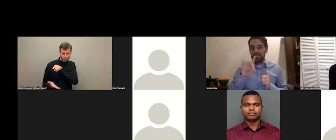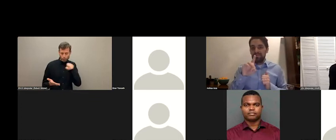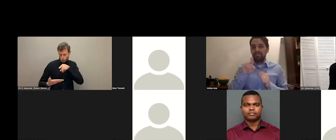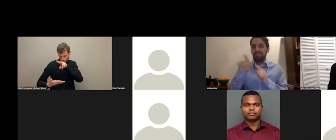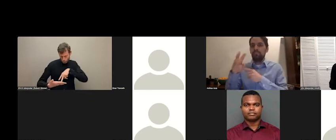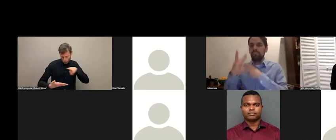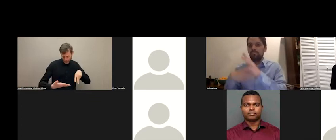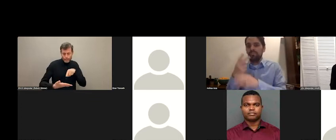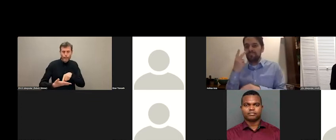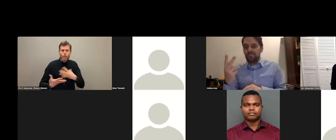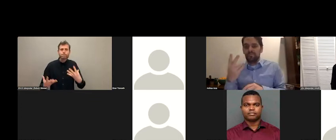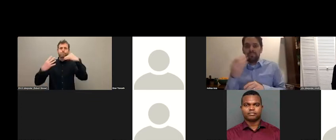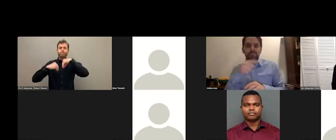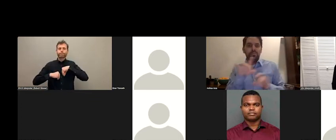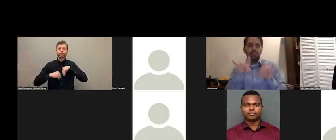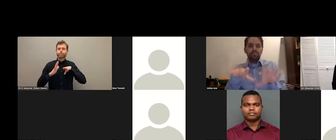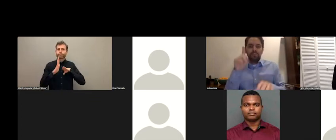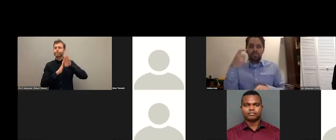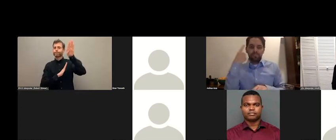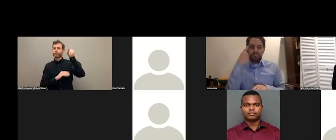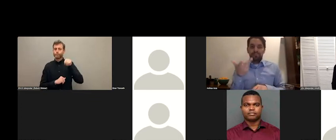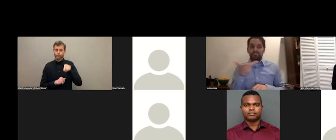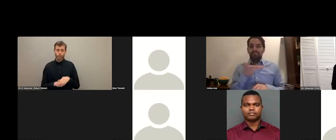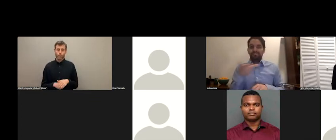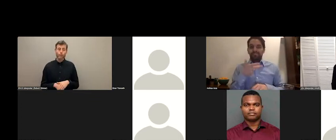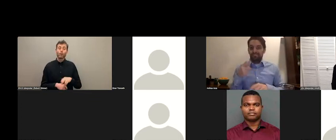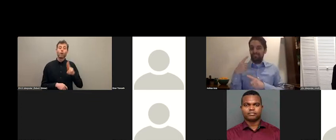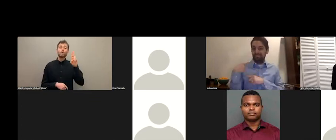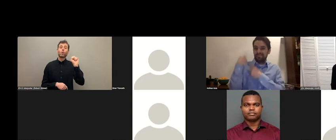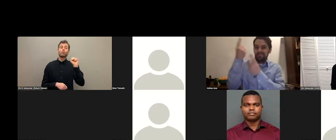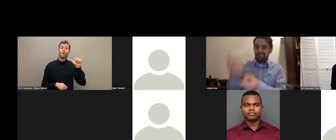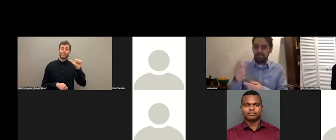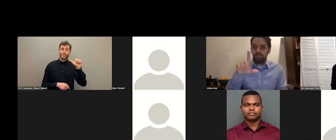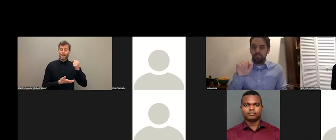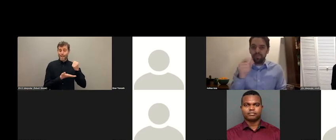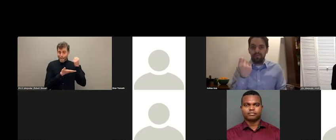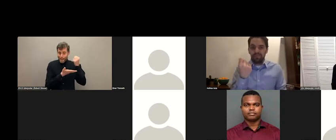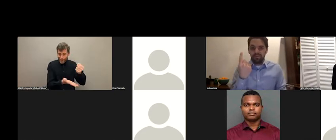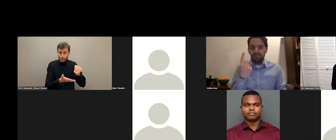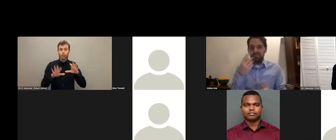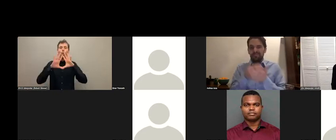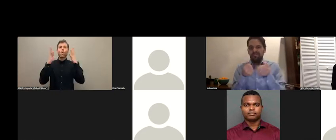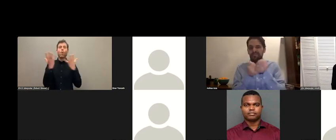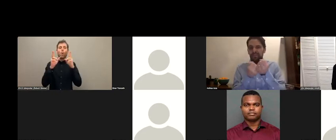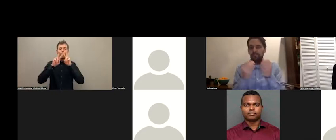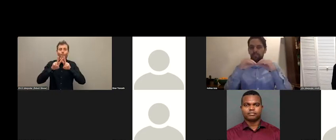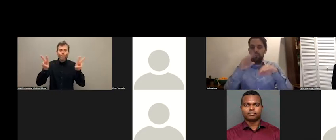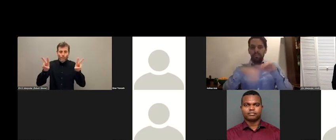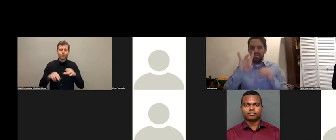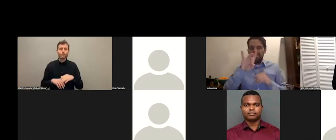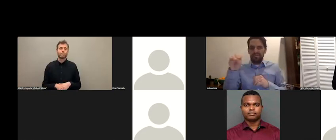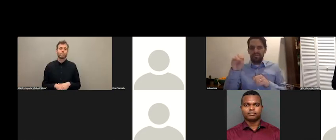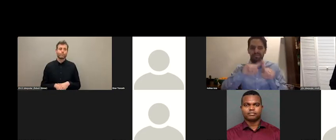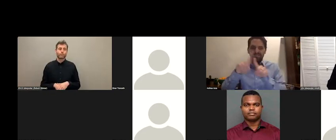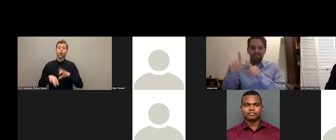for Development is a partnership between USAID, World Vision, and the Australian government. The three of us have been